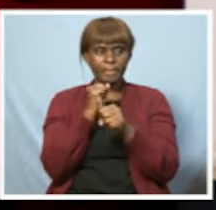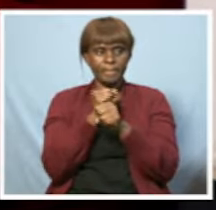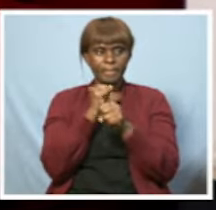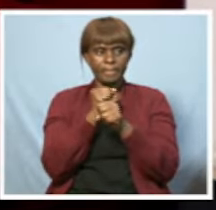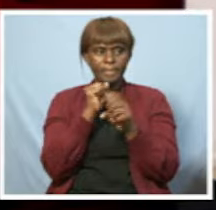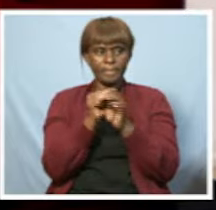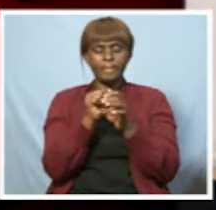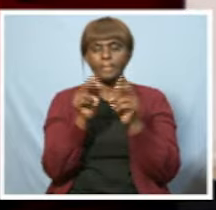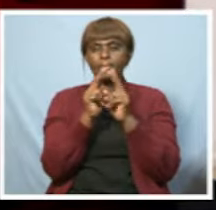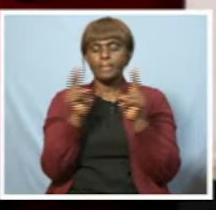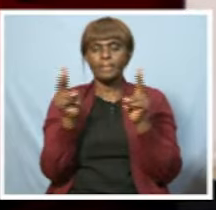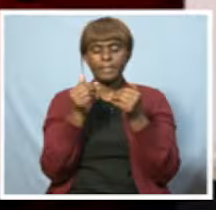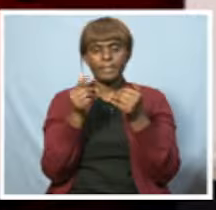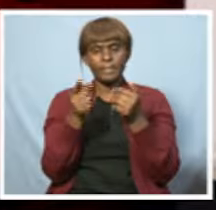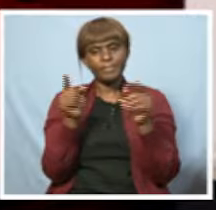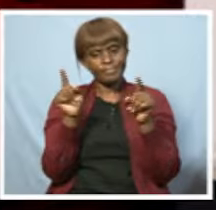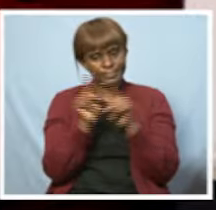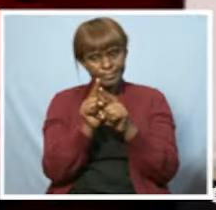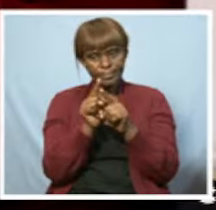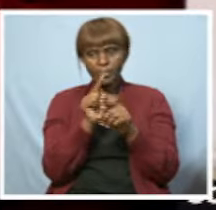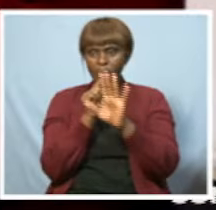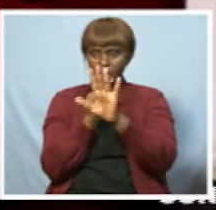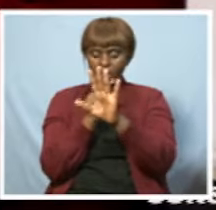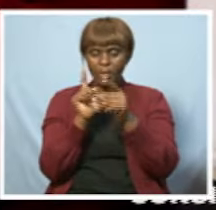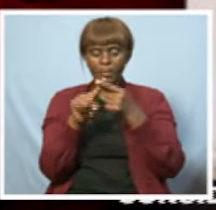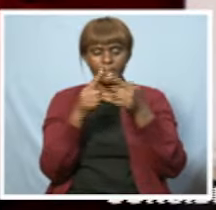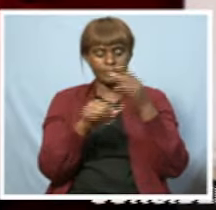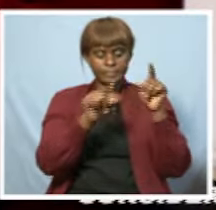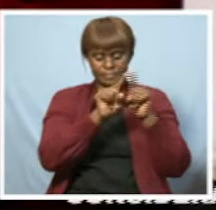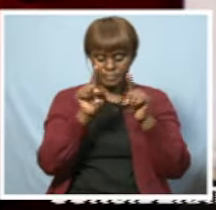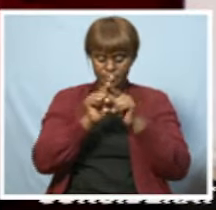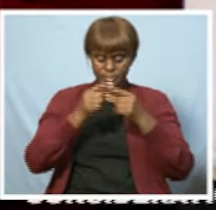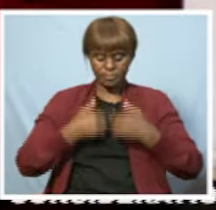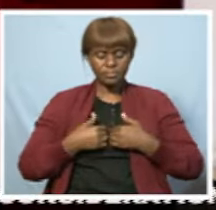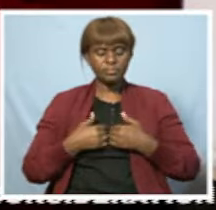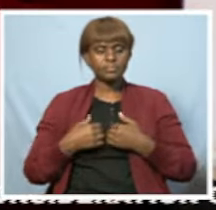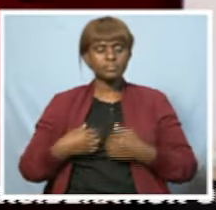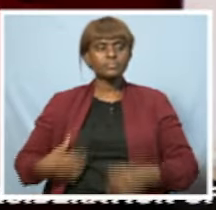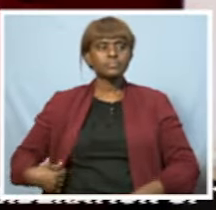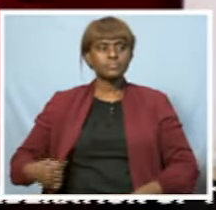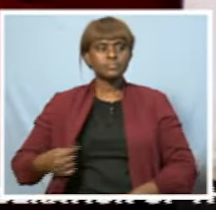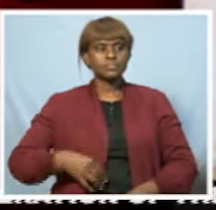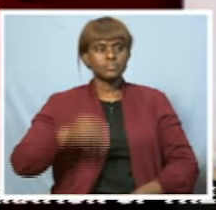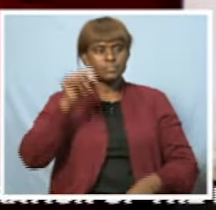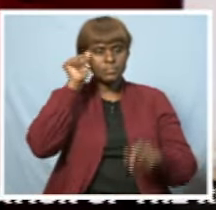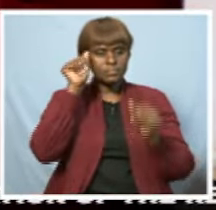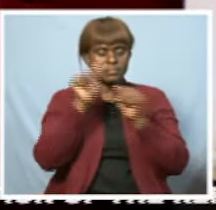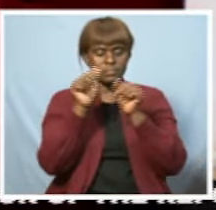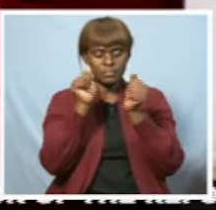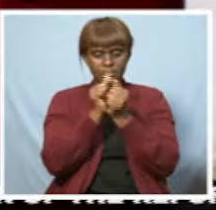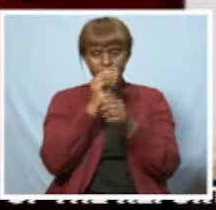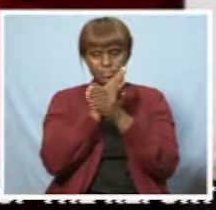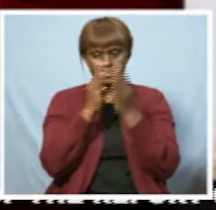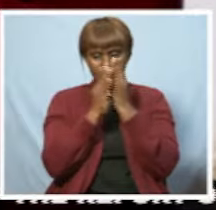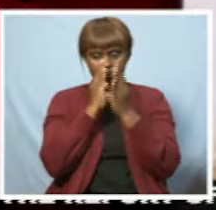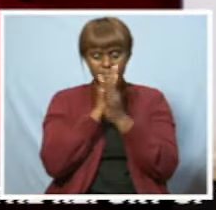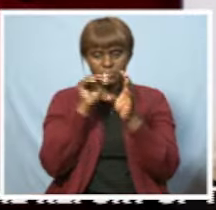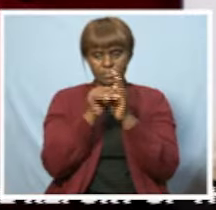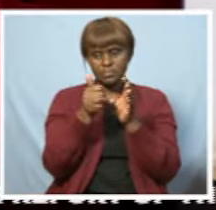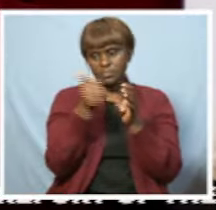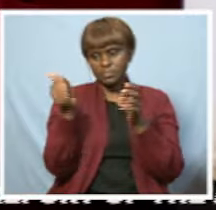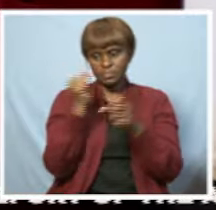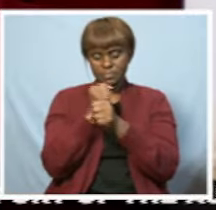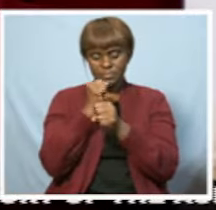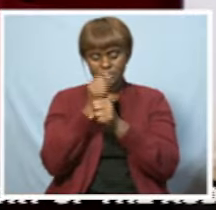borehole. So the savings, yes, were there, but also there was mutual agreement with the contractor on the other